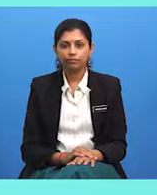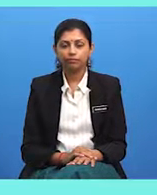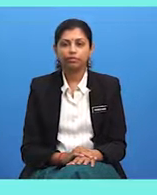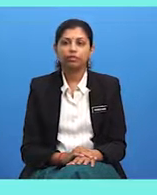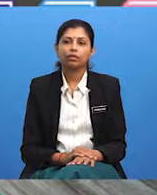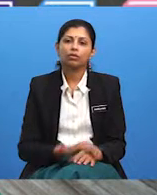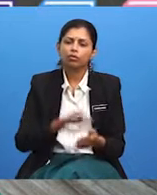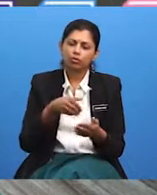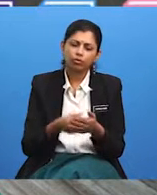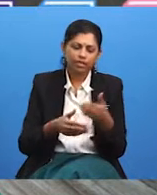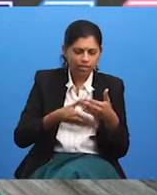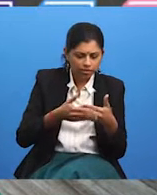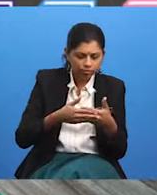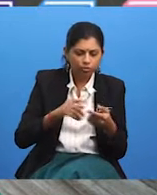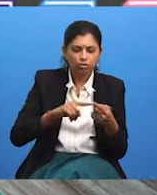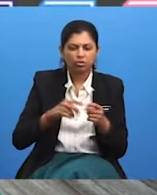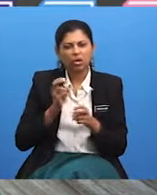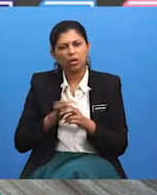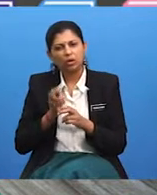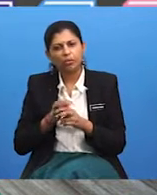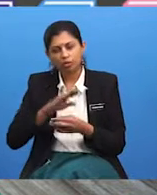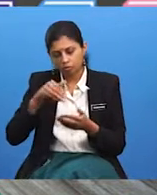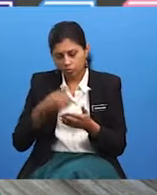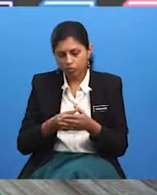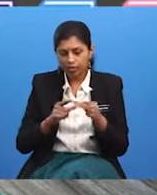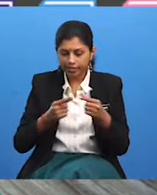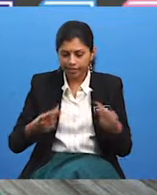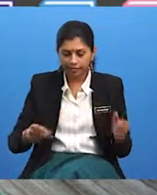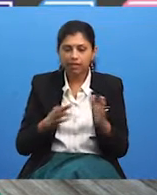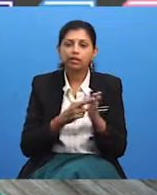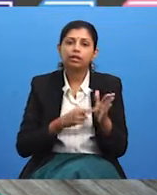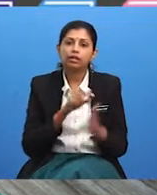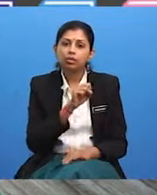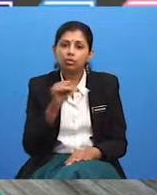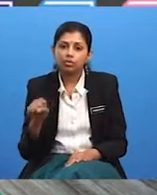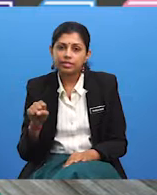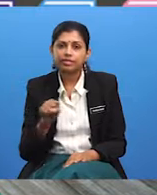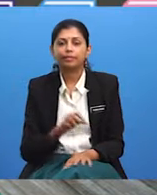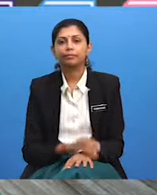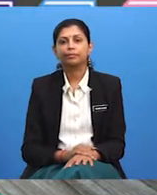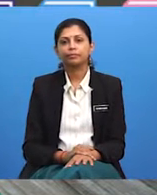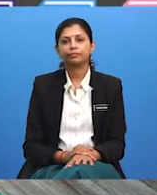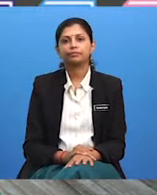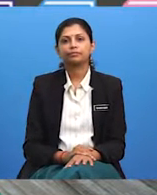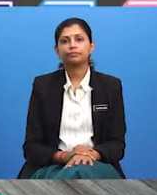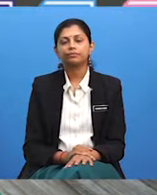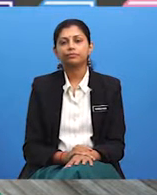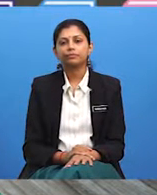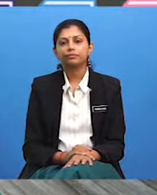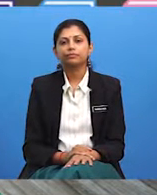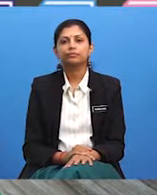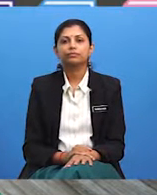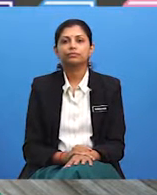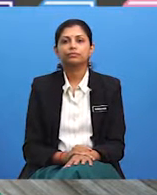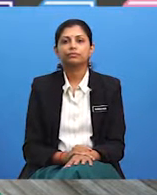school, they seem to matter a lot in a listening test. But do they really